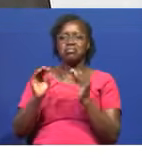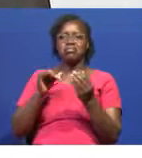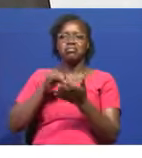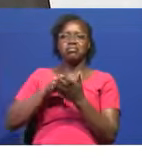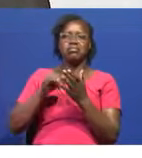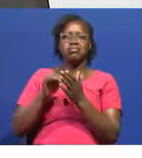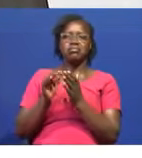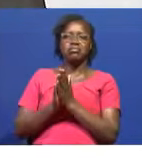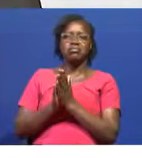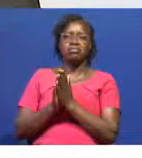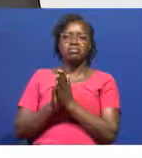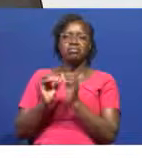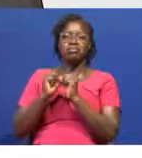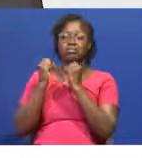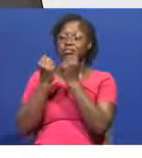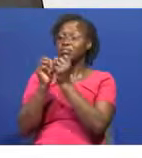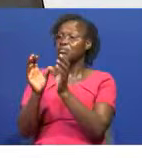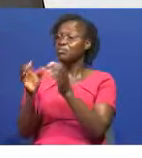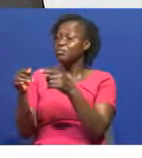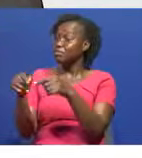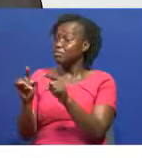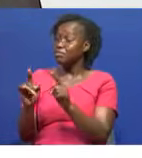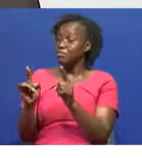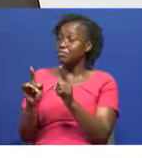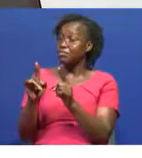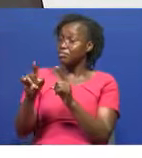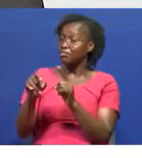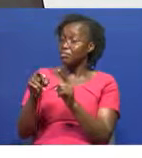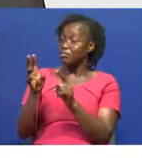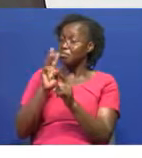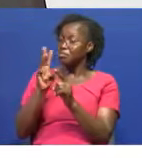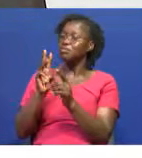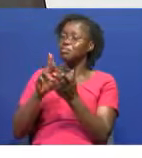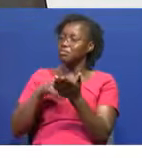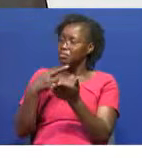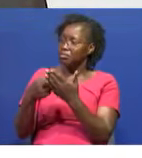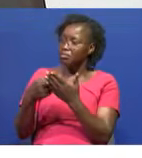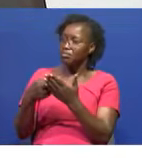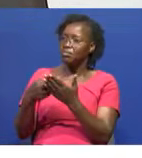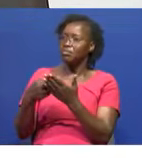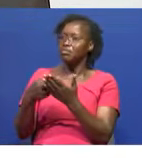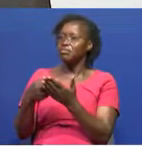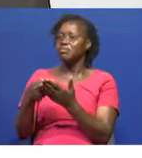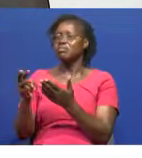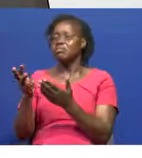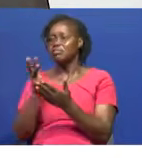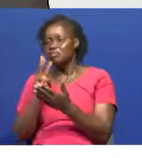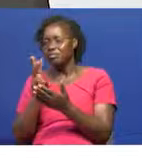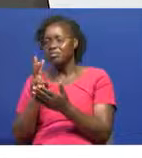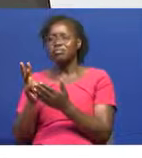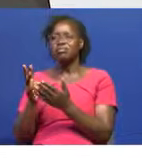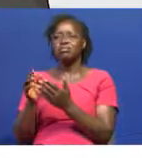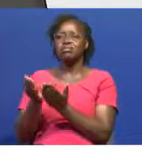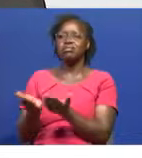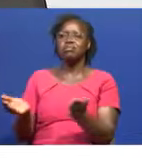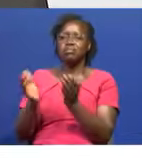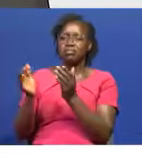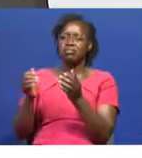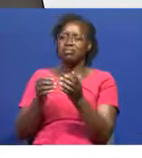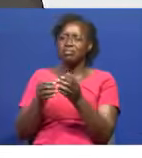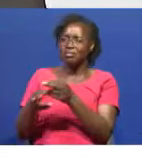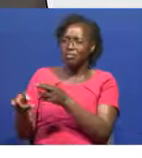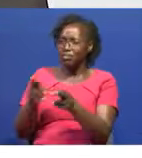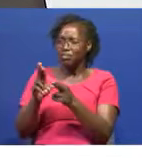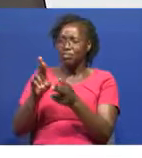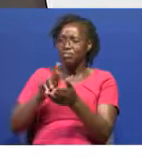the society themselves, the communities themselves, they need to take care of their water, the resources, the ponds, the dams around them, the streams around them. All